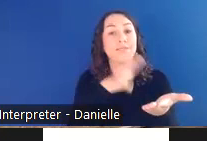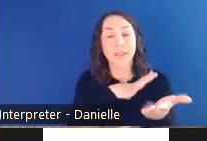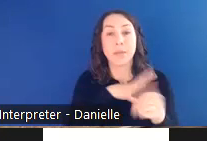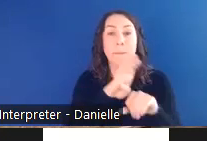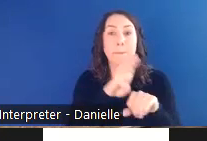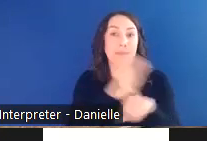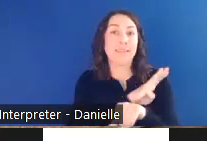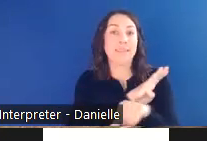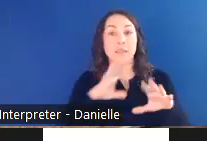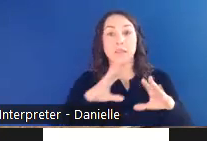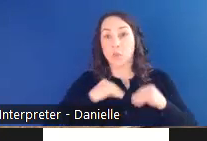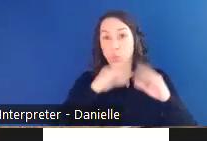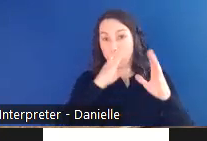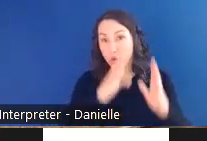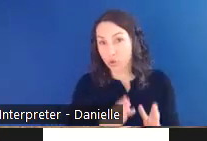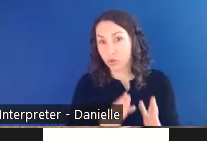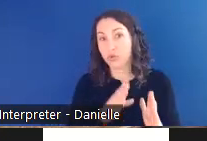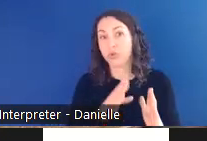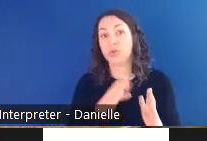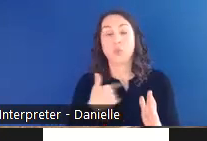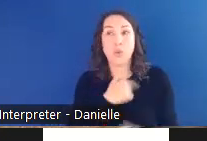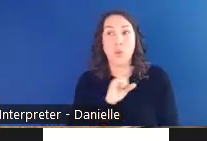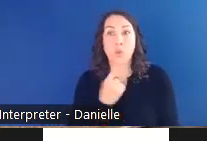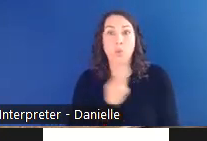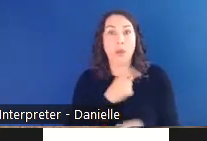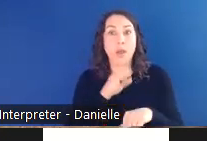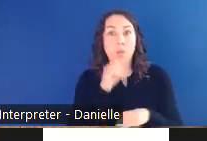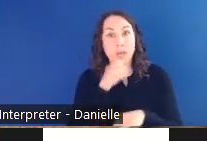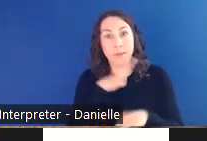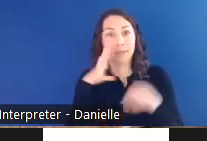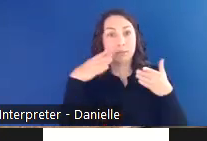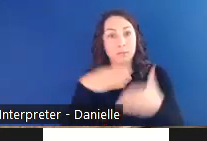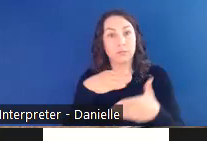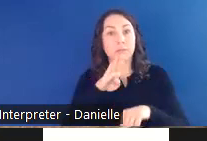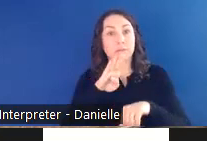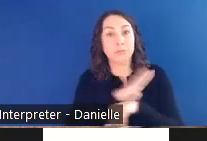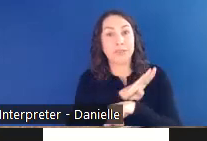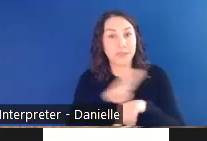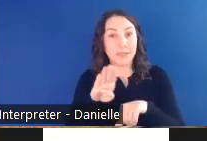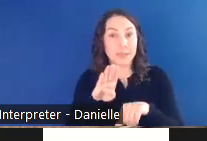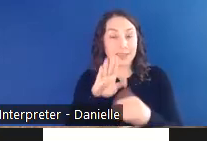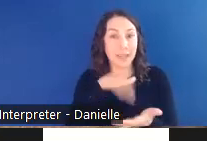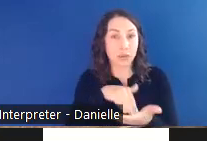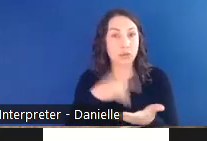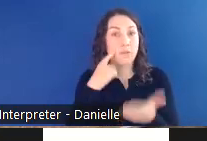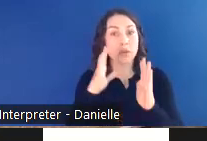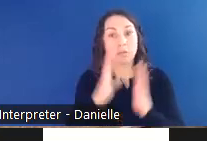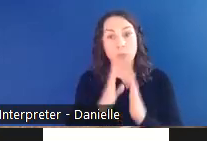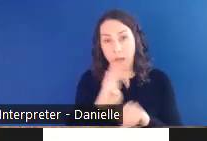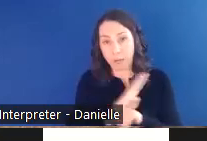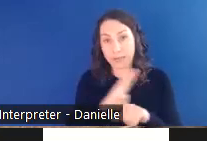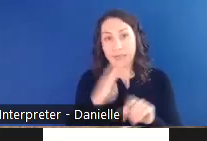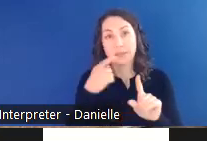entrepreneurs as being the only women's business center in the state of Colorado for the Small Business Administration and our Latinx